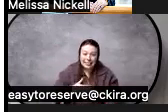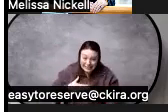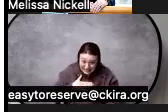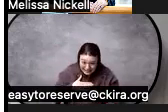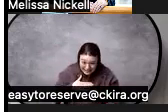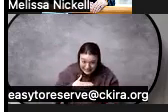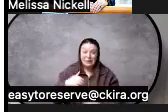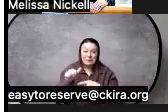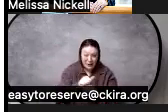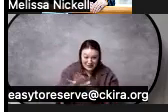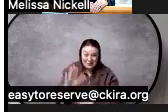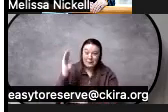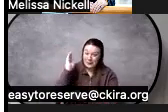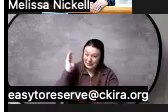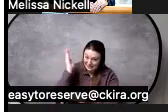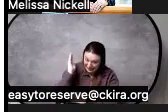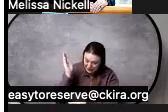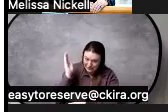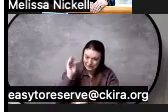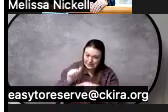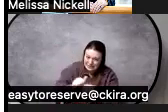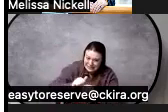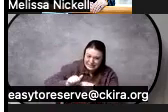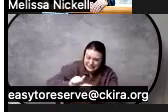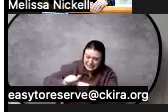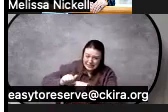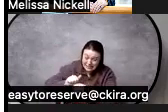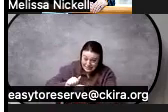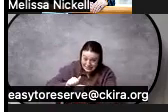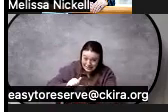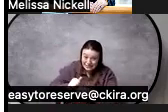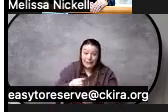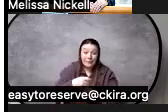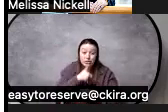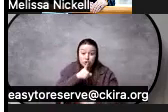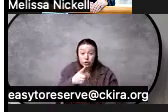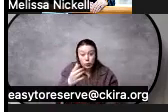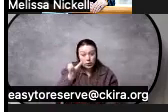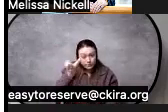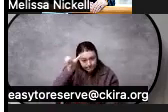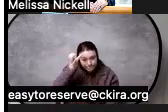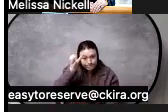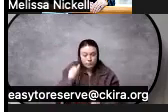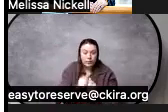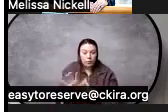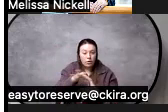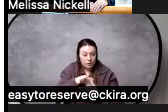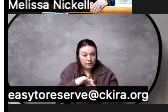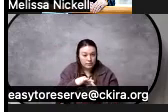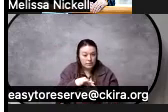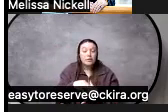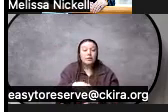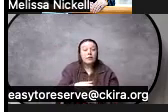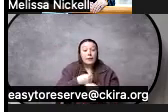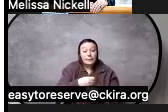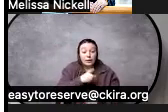presentations multiple times to ensure that you are familiar with the content and its delivery. You want to make sure that you